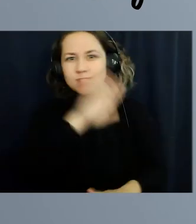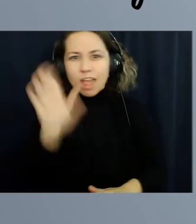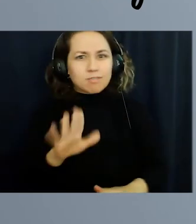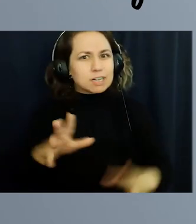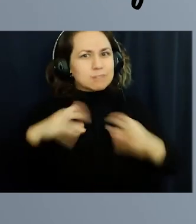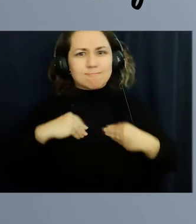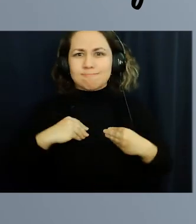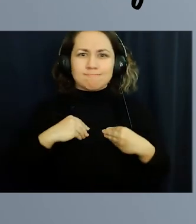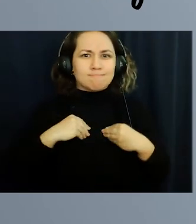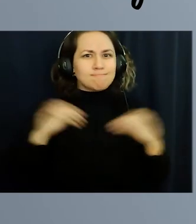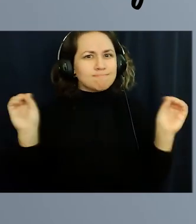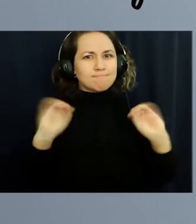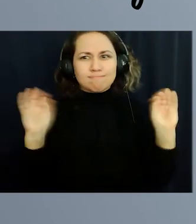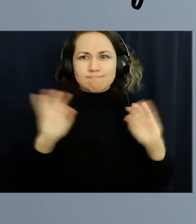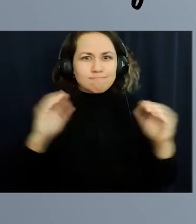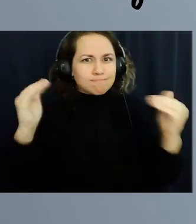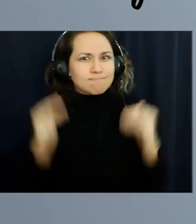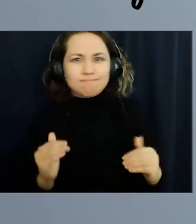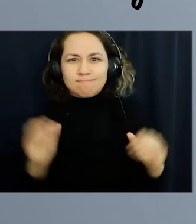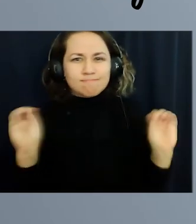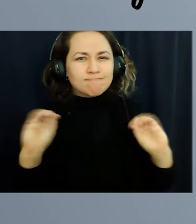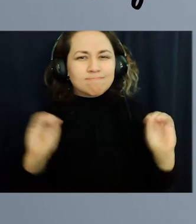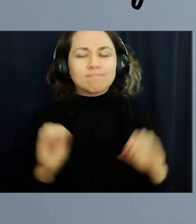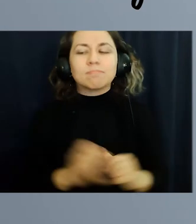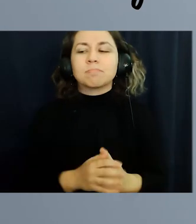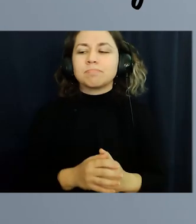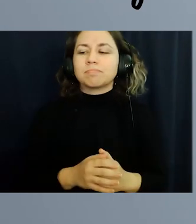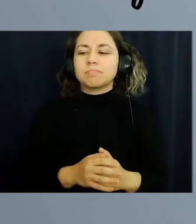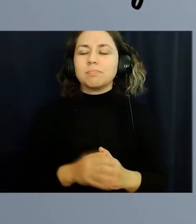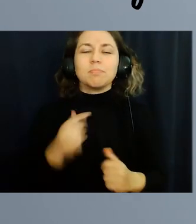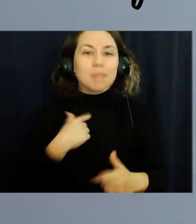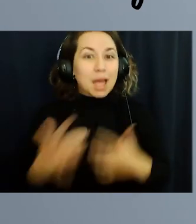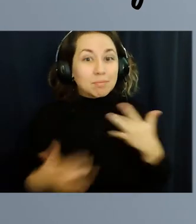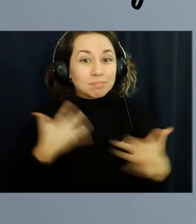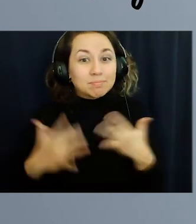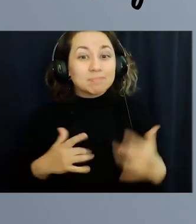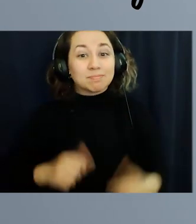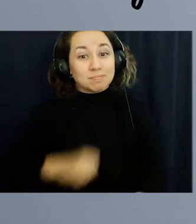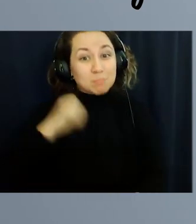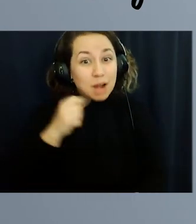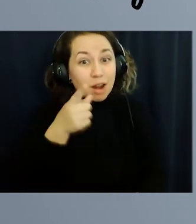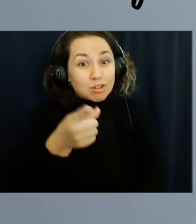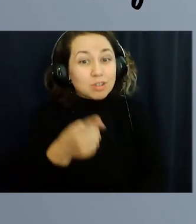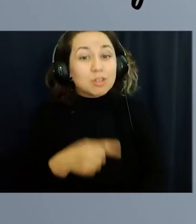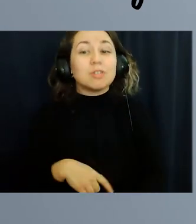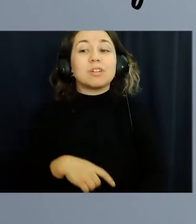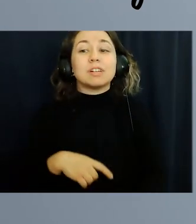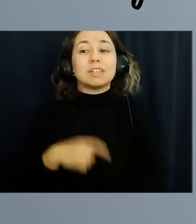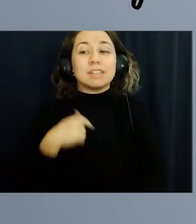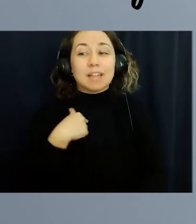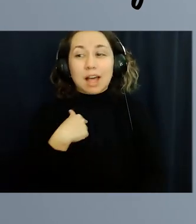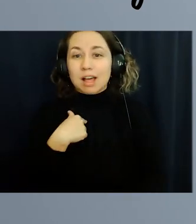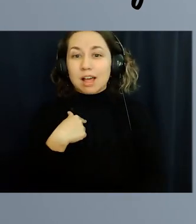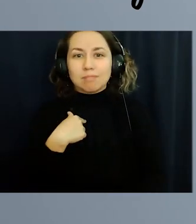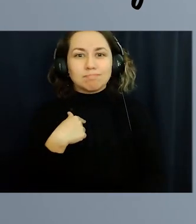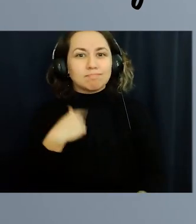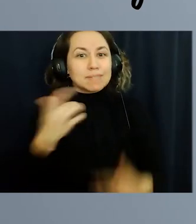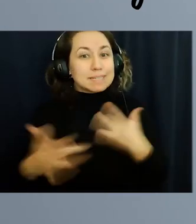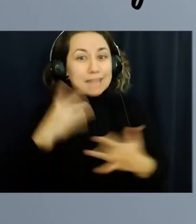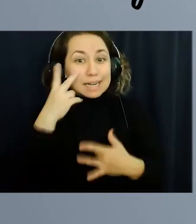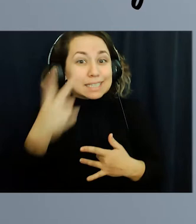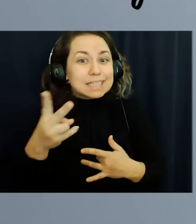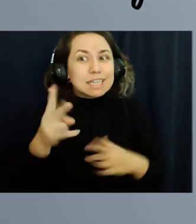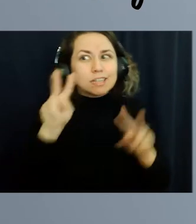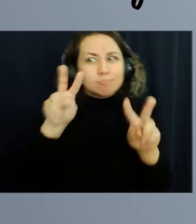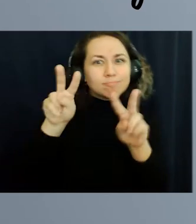thing I could tell you guys. And congratulations once again. I'm extremely proud of you. I'm excited to see what